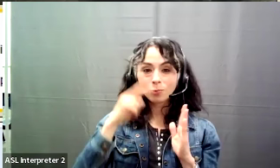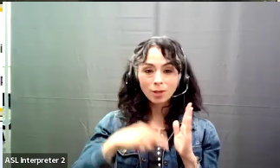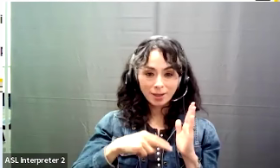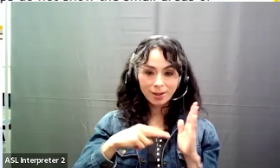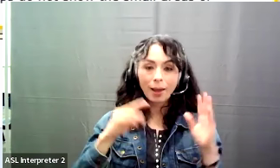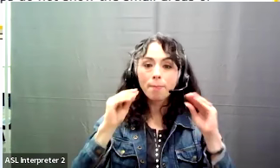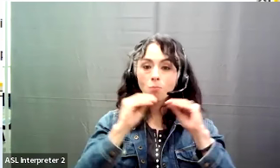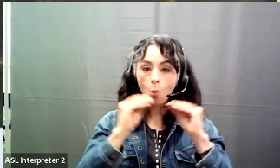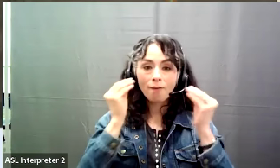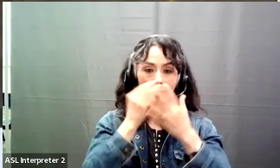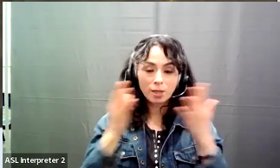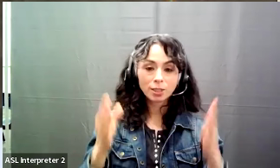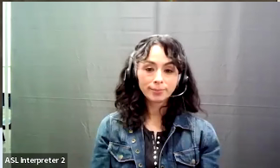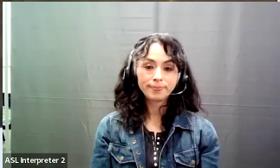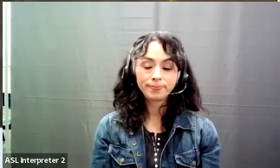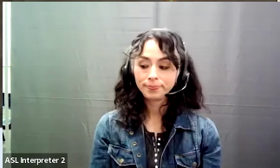more information.